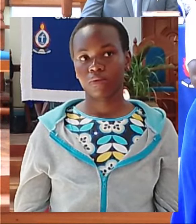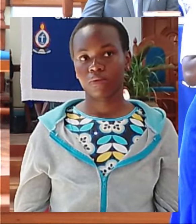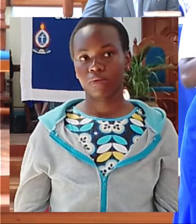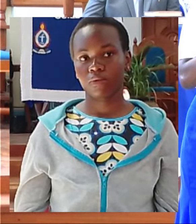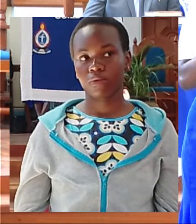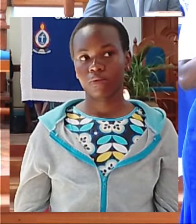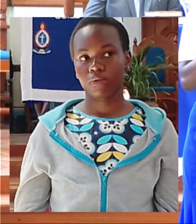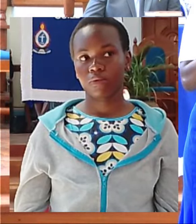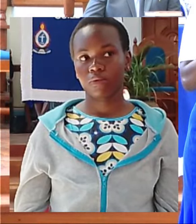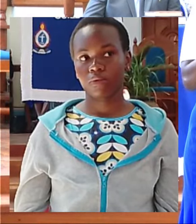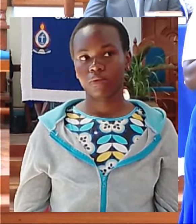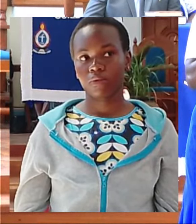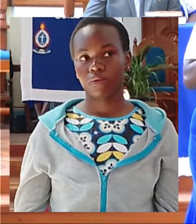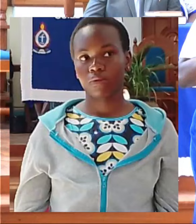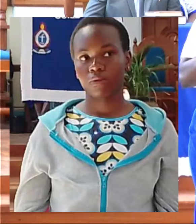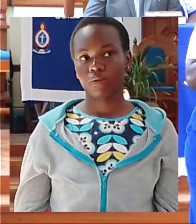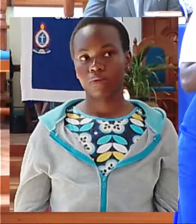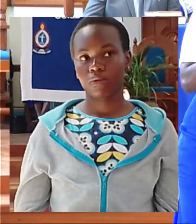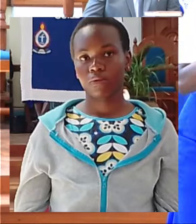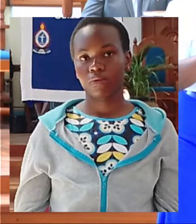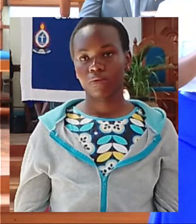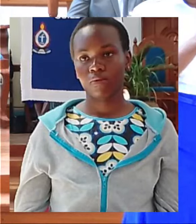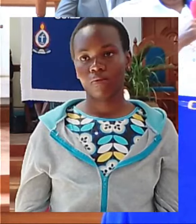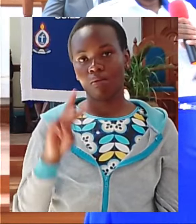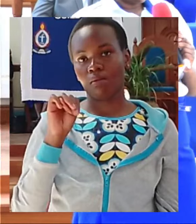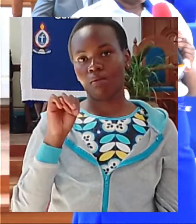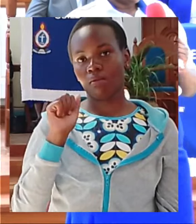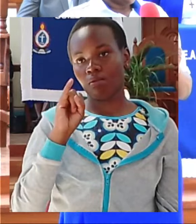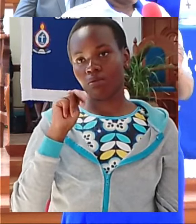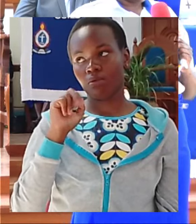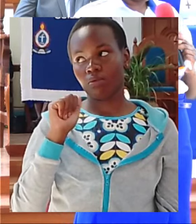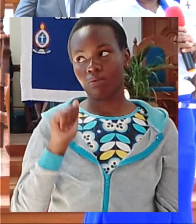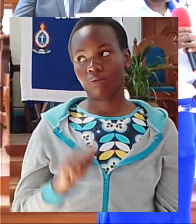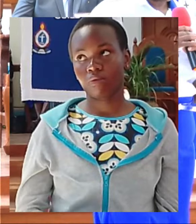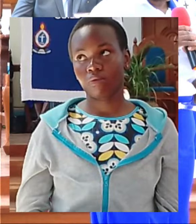Thank you very much for honoring. So.